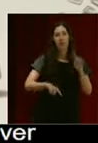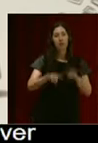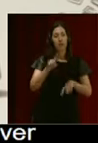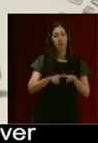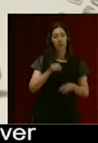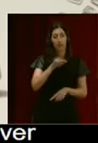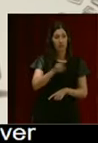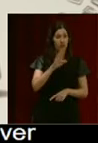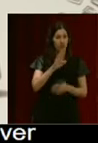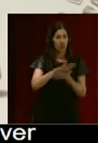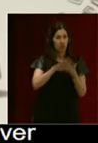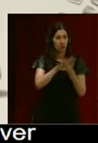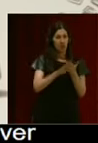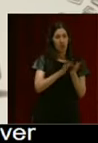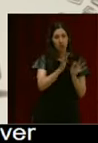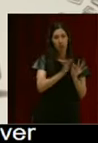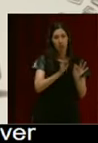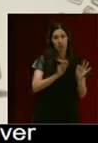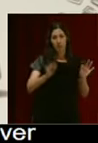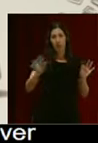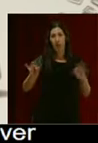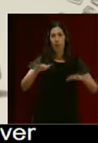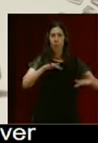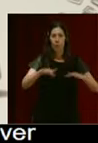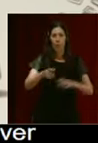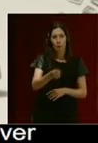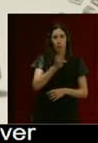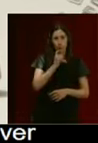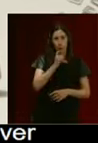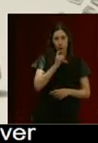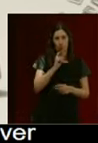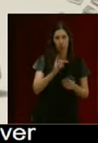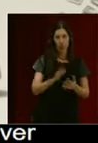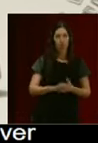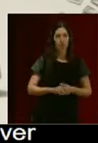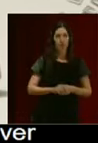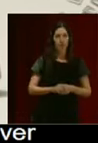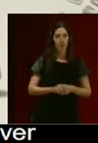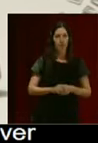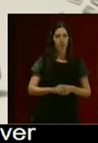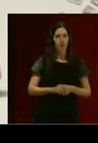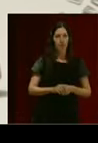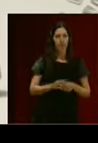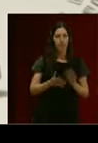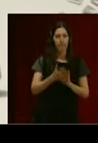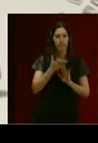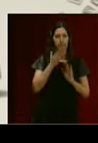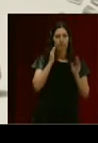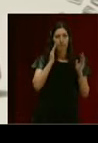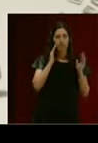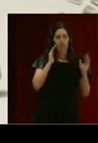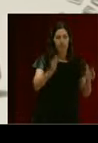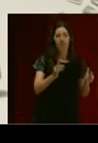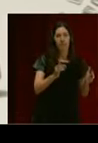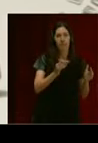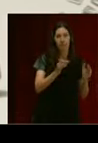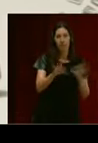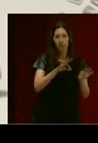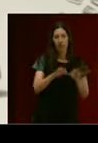try again to access the fan menu. So accuracy is calculated upon that dynamic sequence.